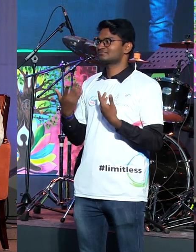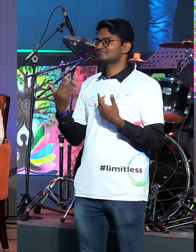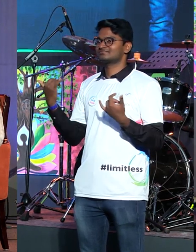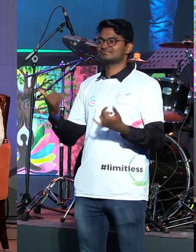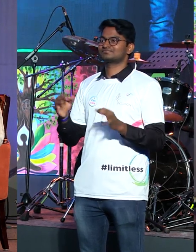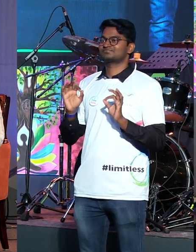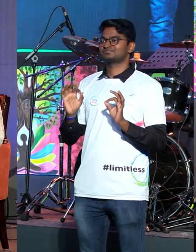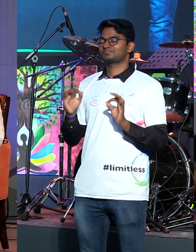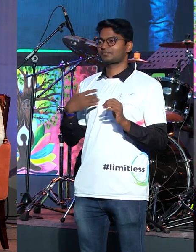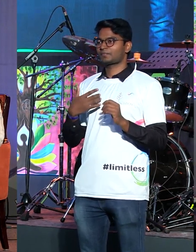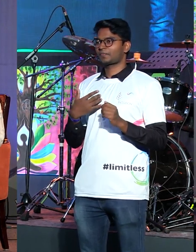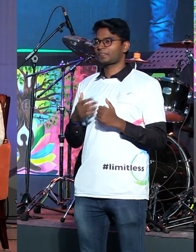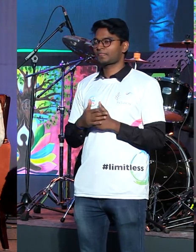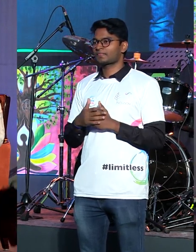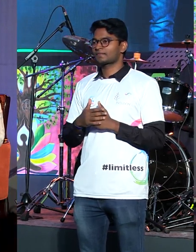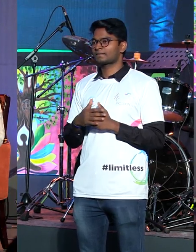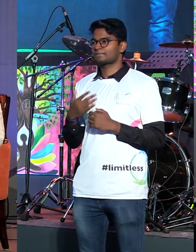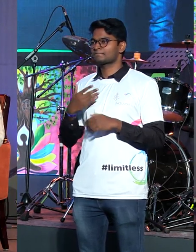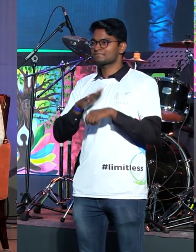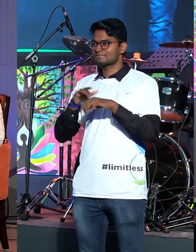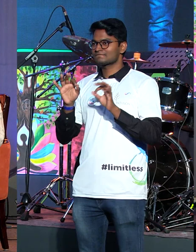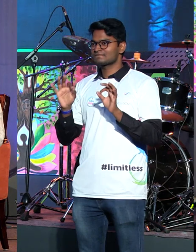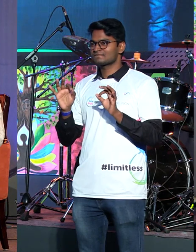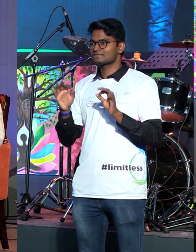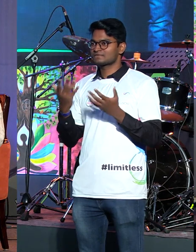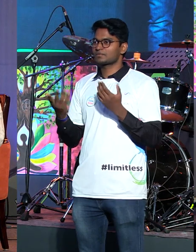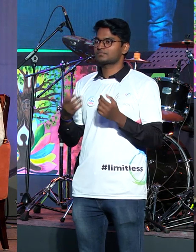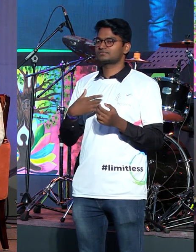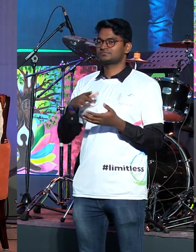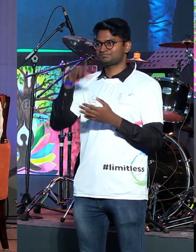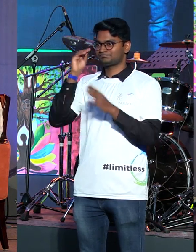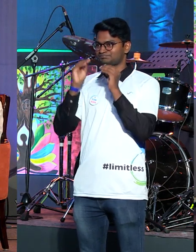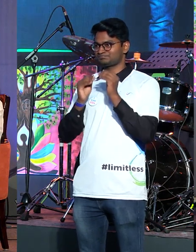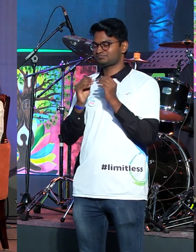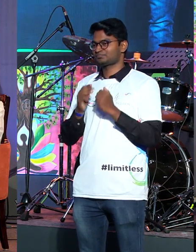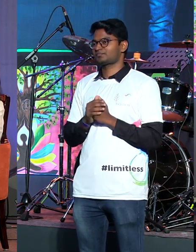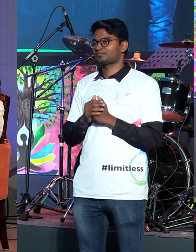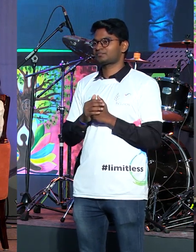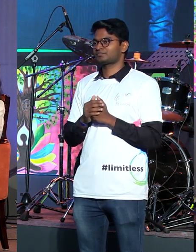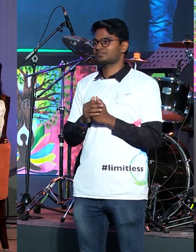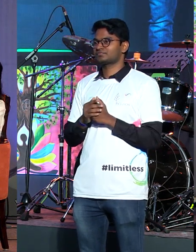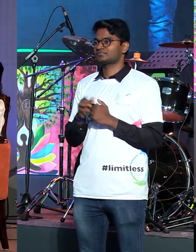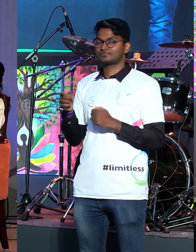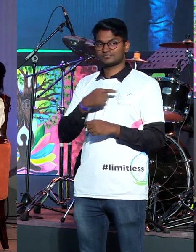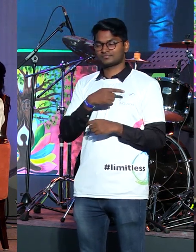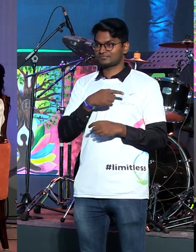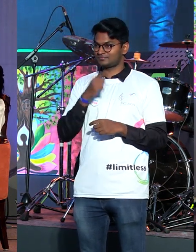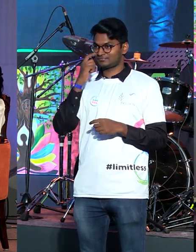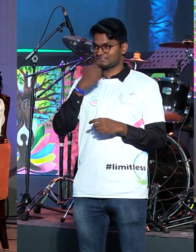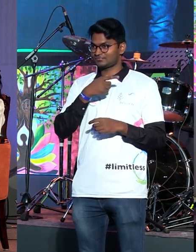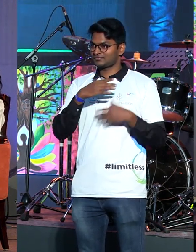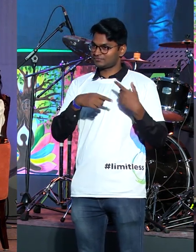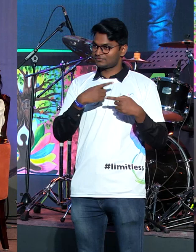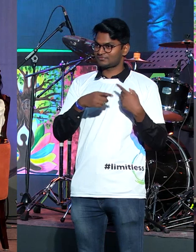moving experience and I think I'm going to take back more than you are going to. Thank you. She's been very generous. As I said, last 2 years, she